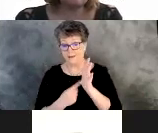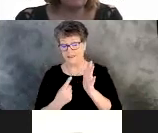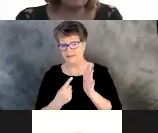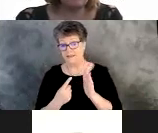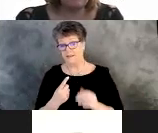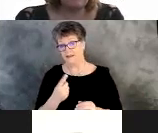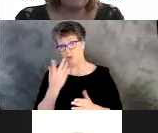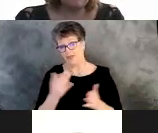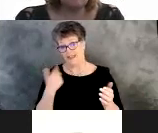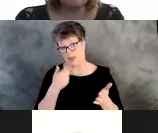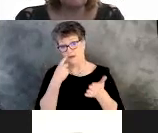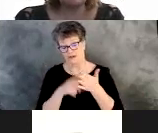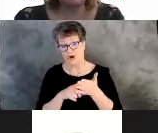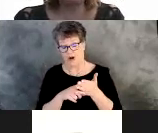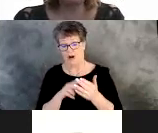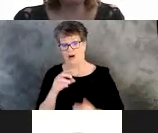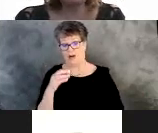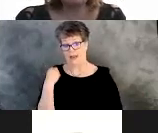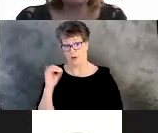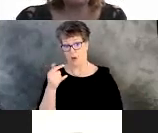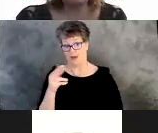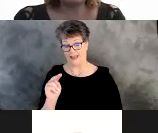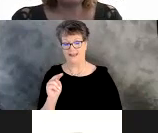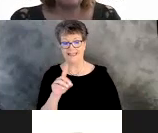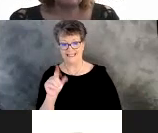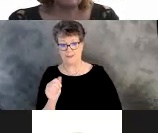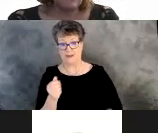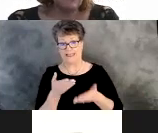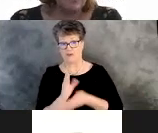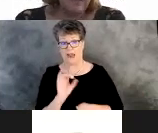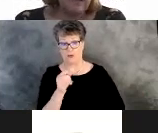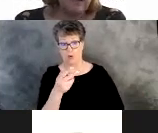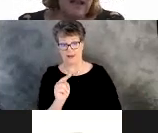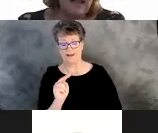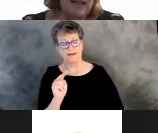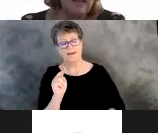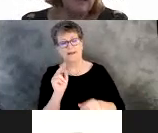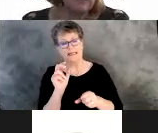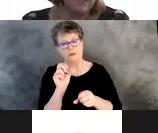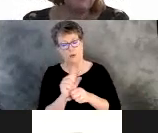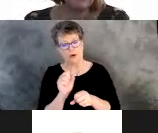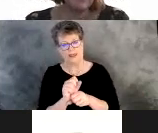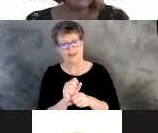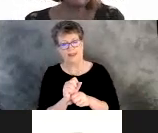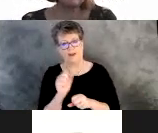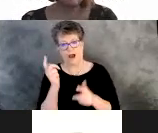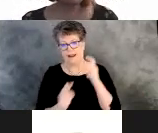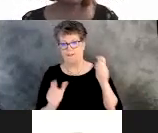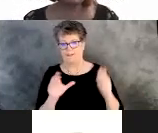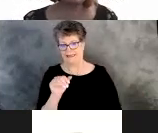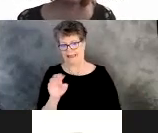we saw in Oregon, Disability Rights Oregon is actually working on a big